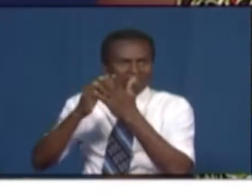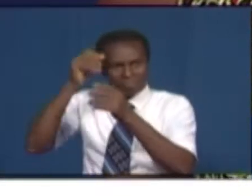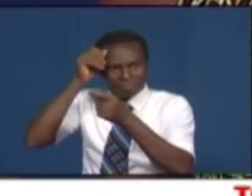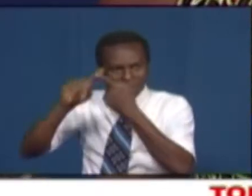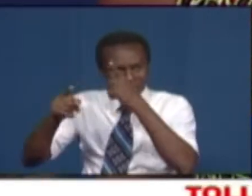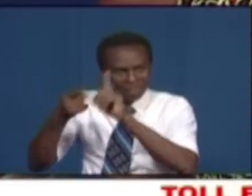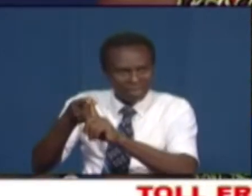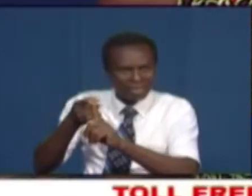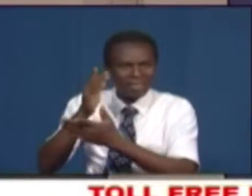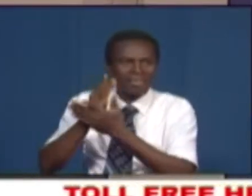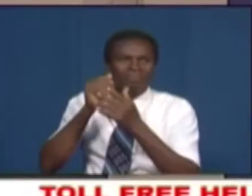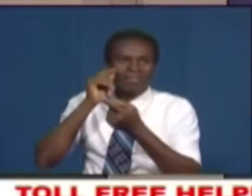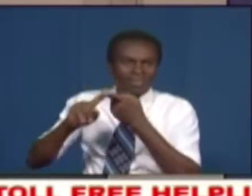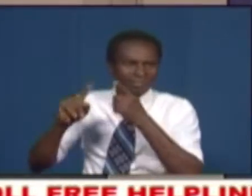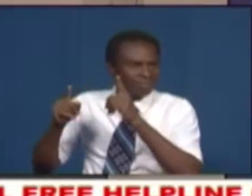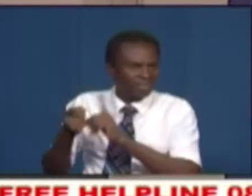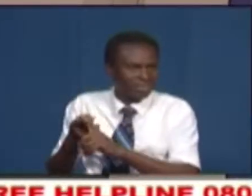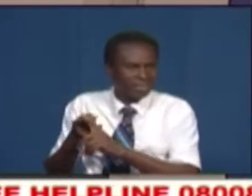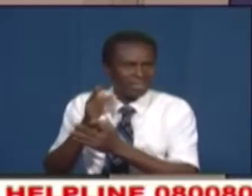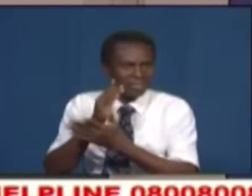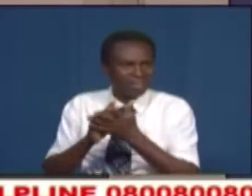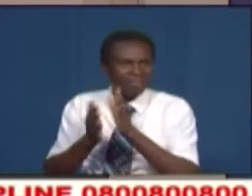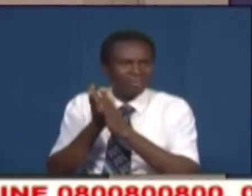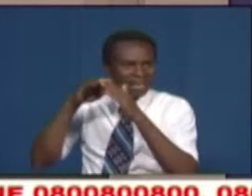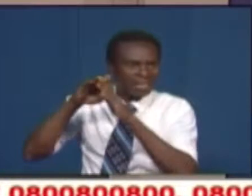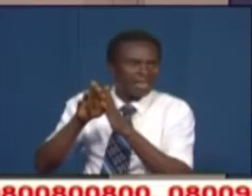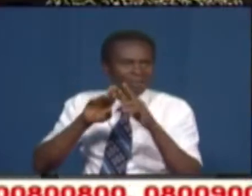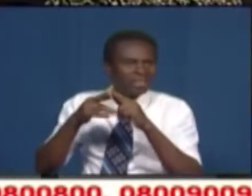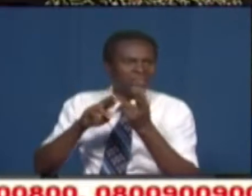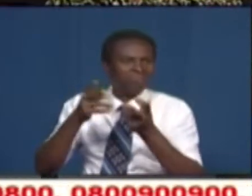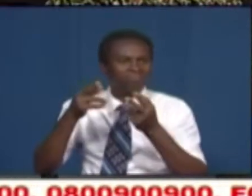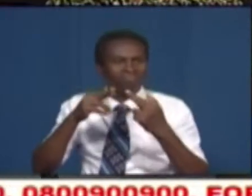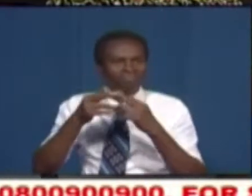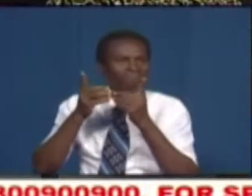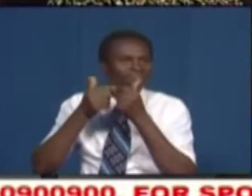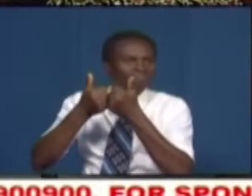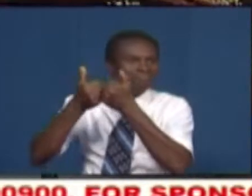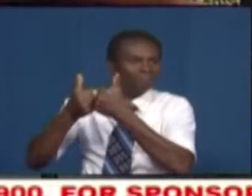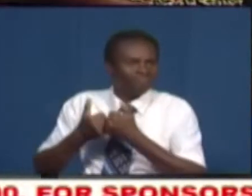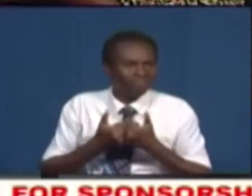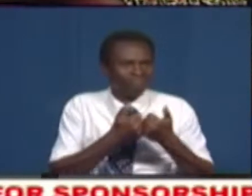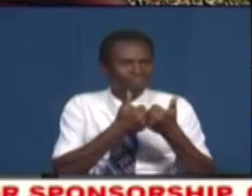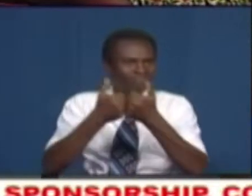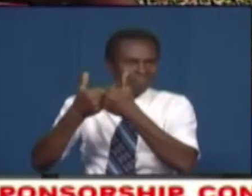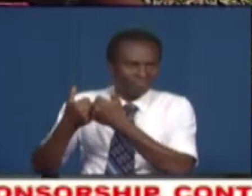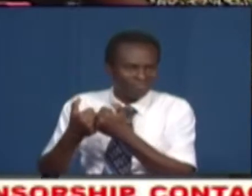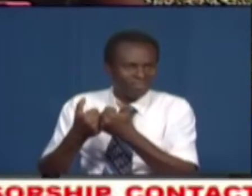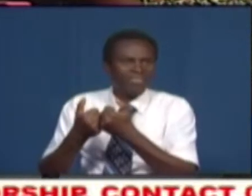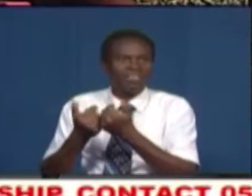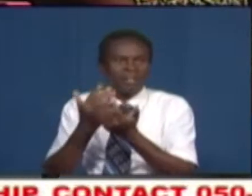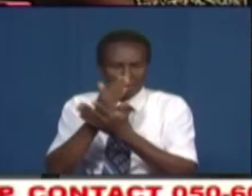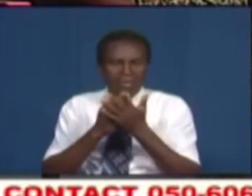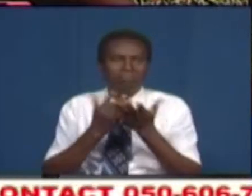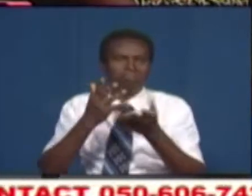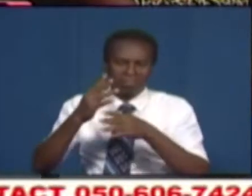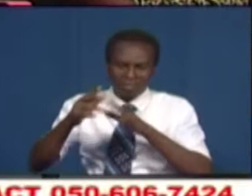we look, or how well we think we best we are going to fit into the kind of friendship and groups they have, also have a lot to do with